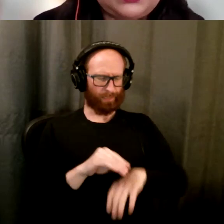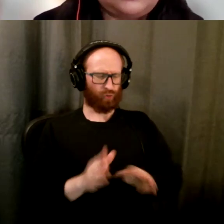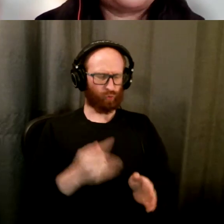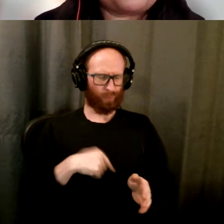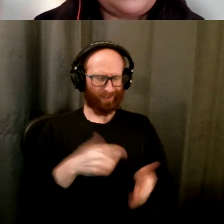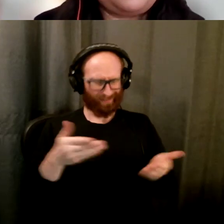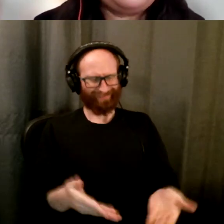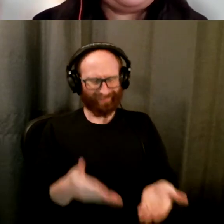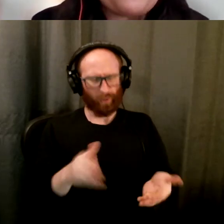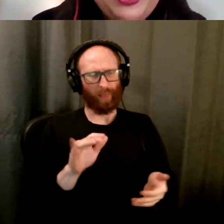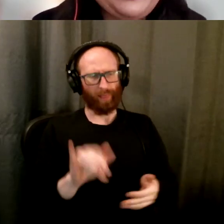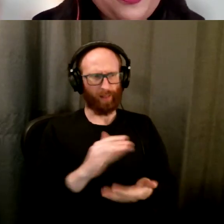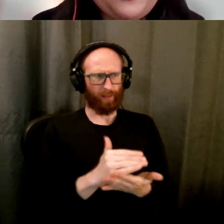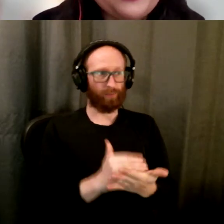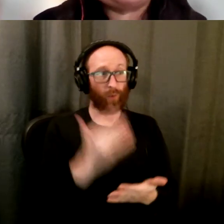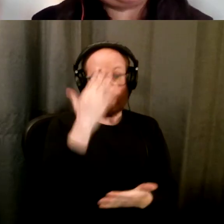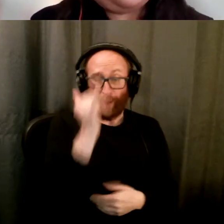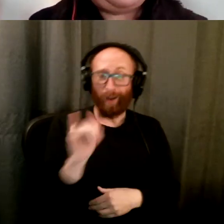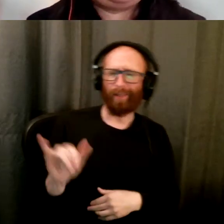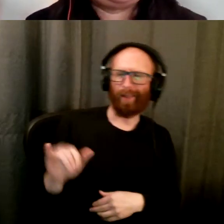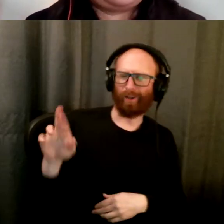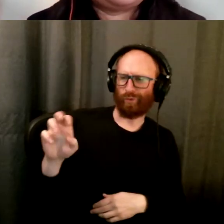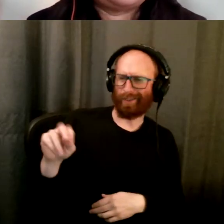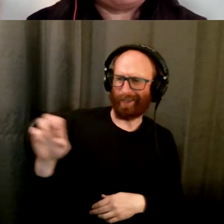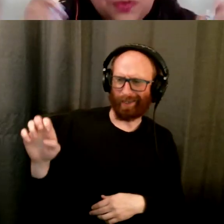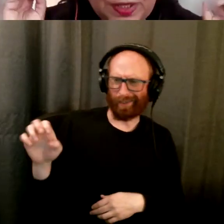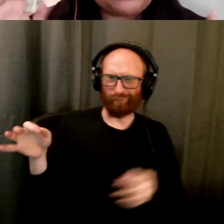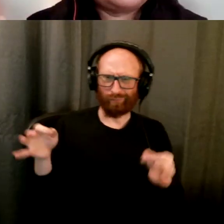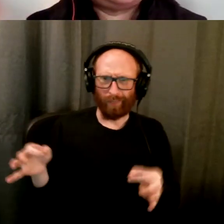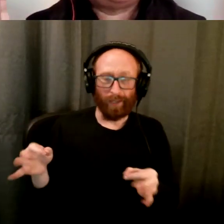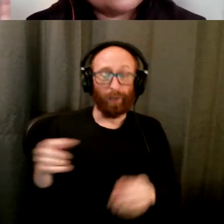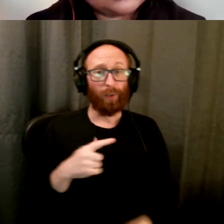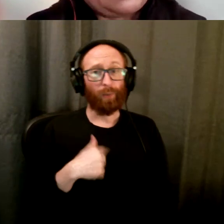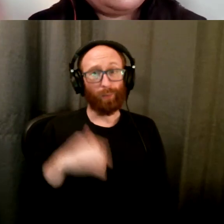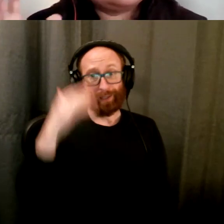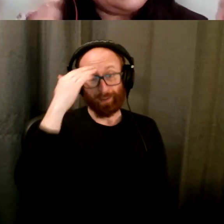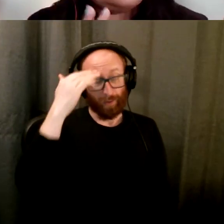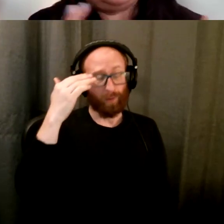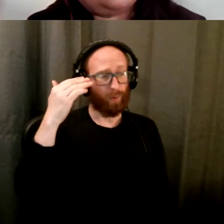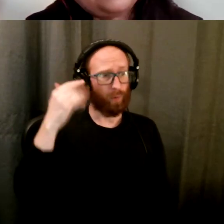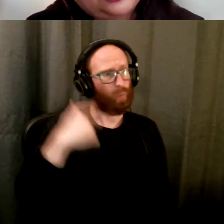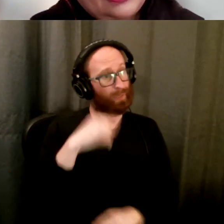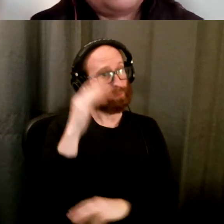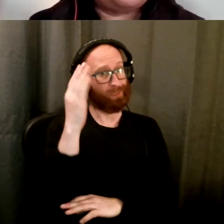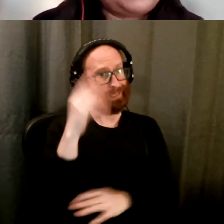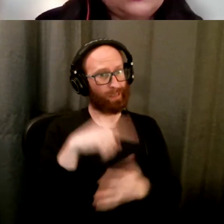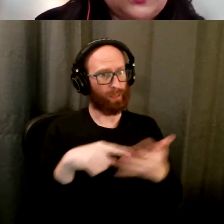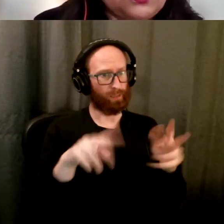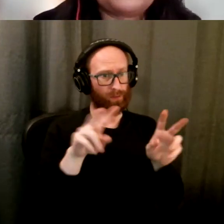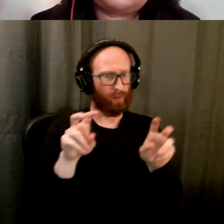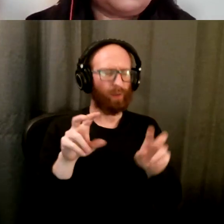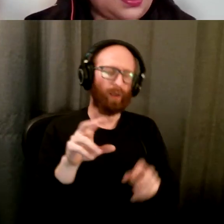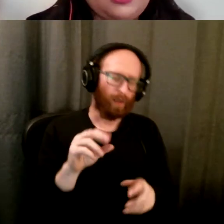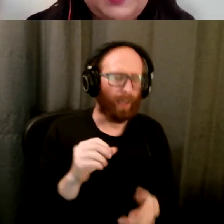what Renee described, we know those little faces when we present those topics and, it's child appropriate, all